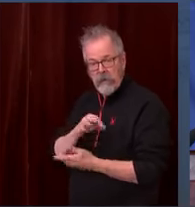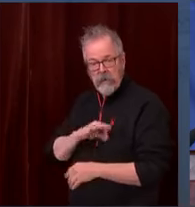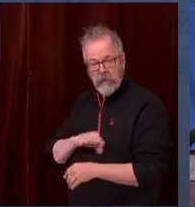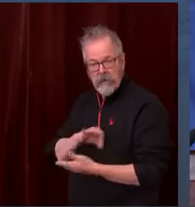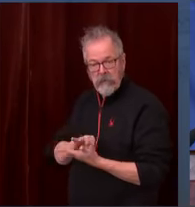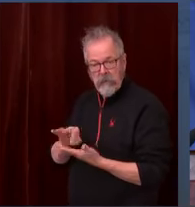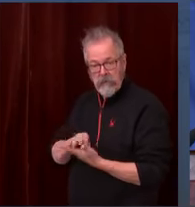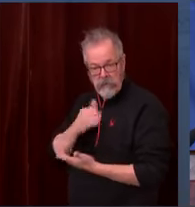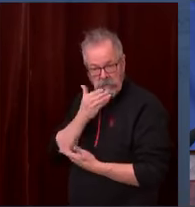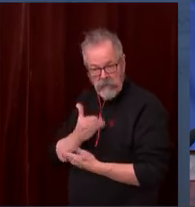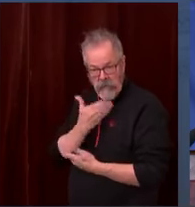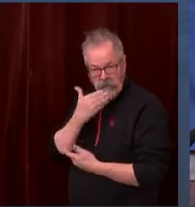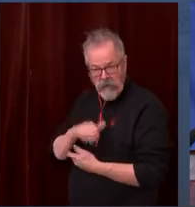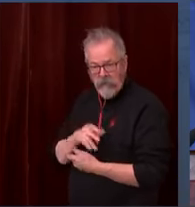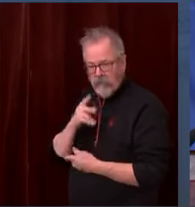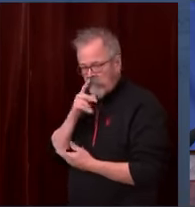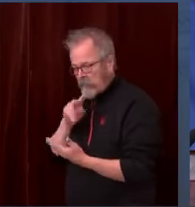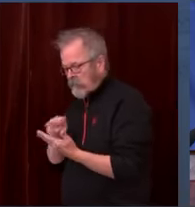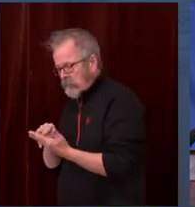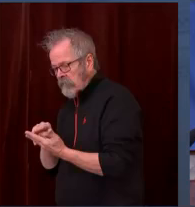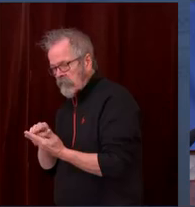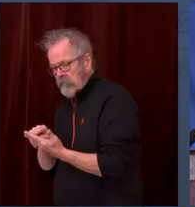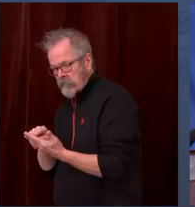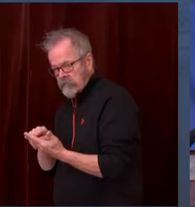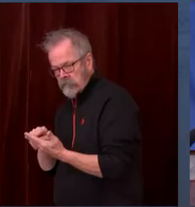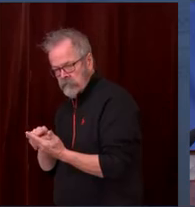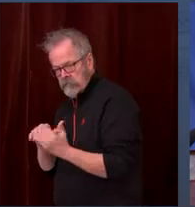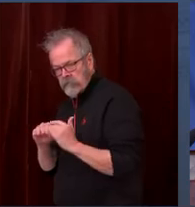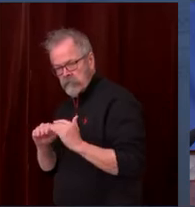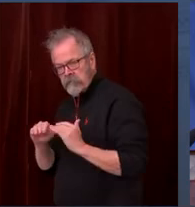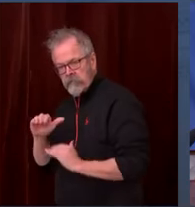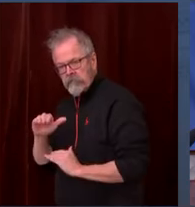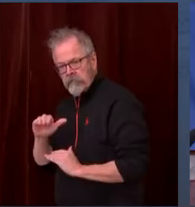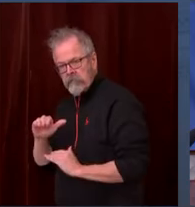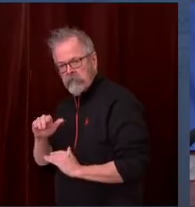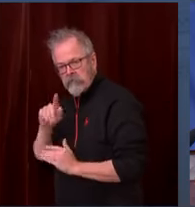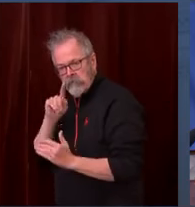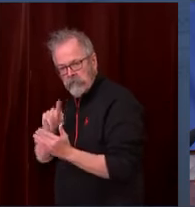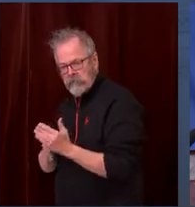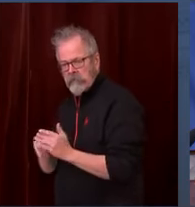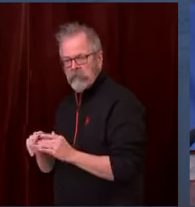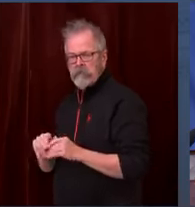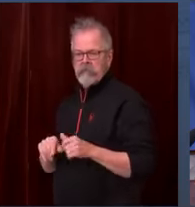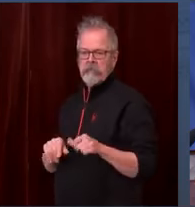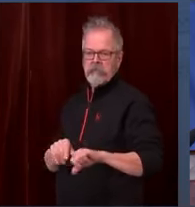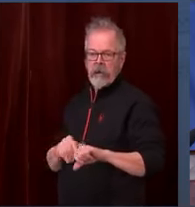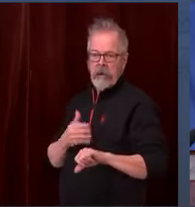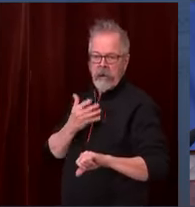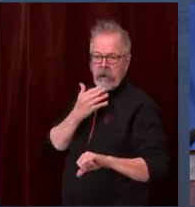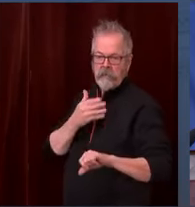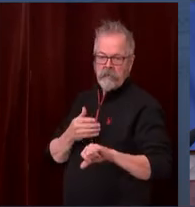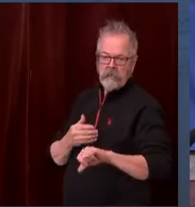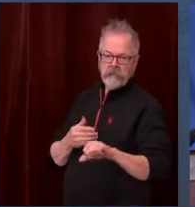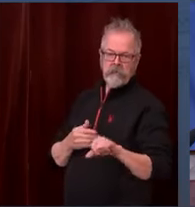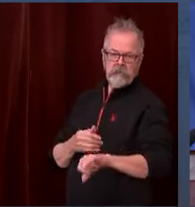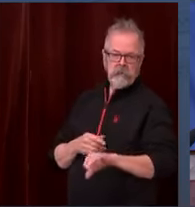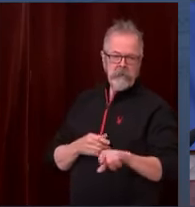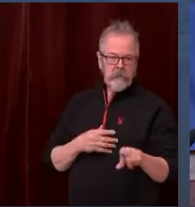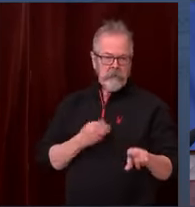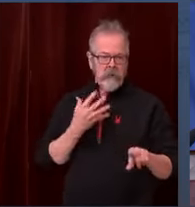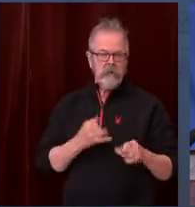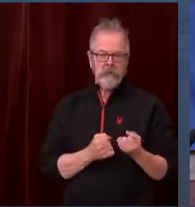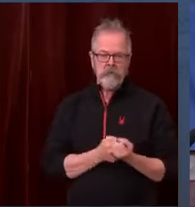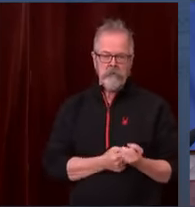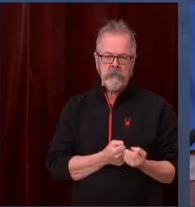some time with great courage, as he had in so many insurance-related issues. I want to show a graphic as to why this